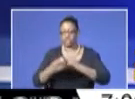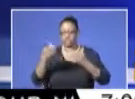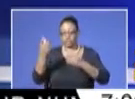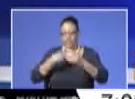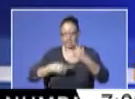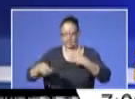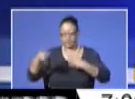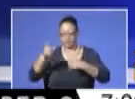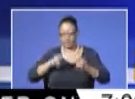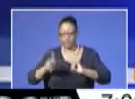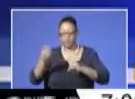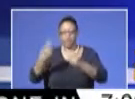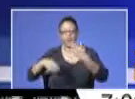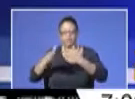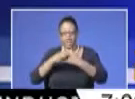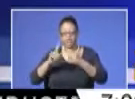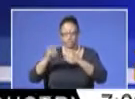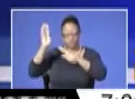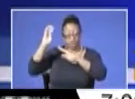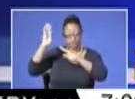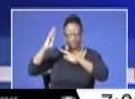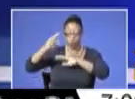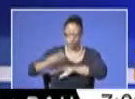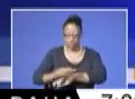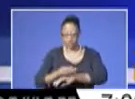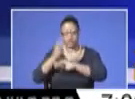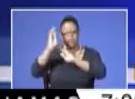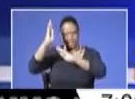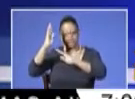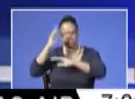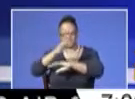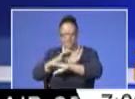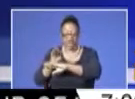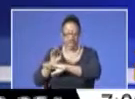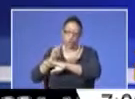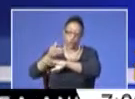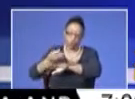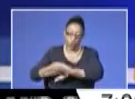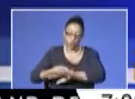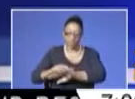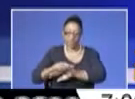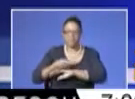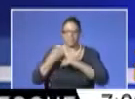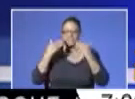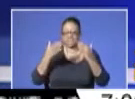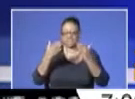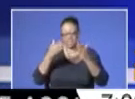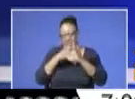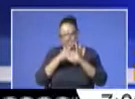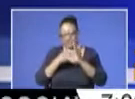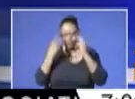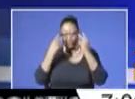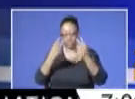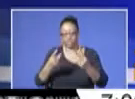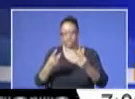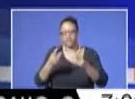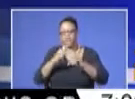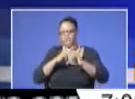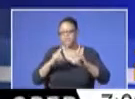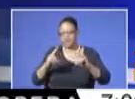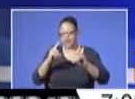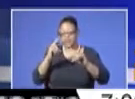Good evening, I'm Jimenita Swain. Welcome to the Bahamas Tonight, the National Report. Thanks so much for tuning in. Topping news tonight, officials at